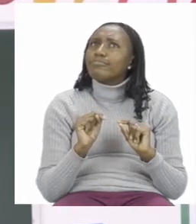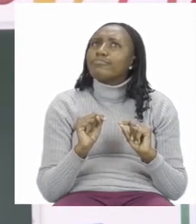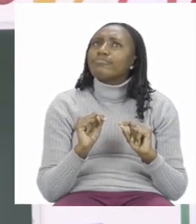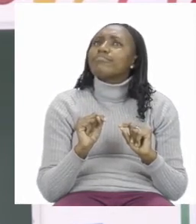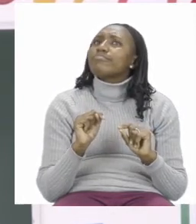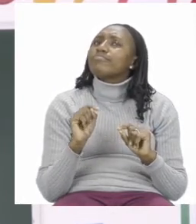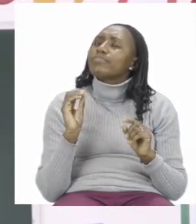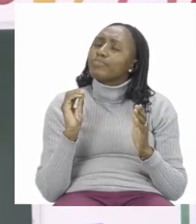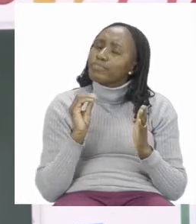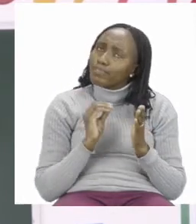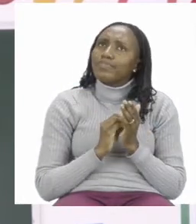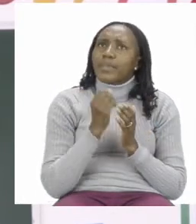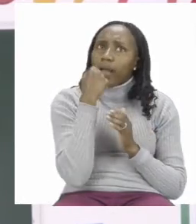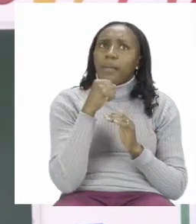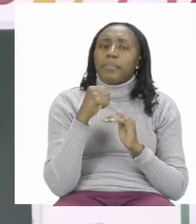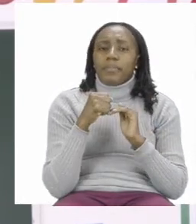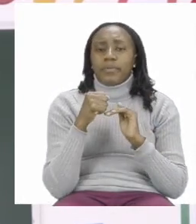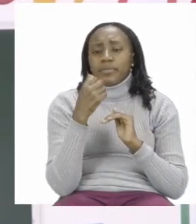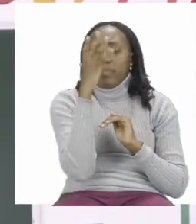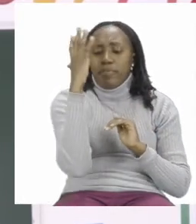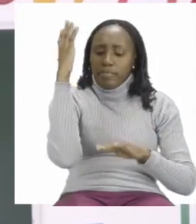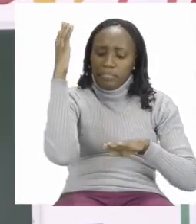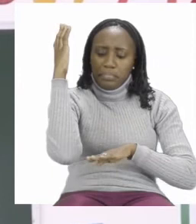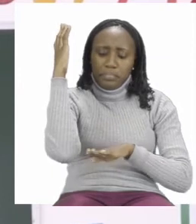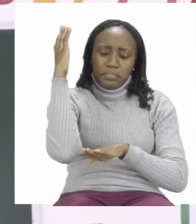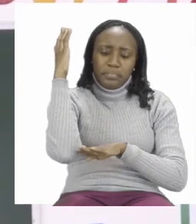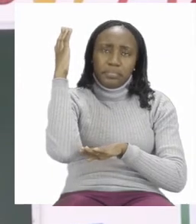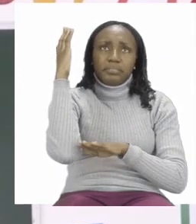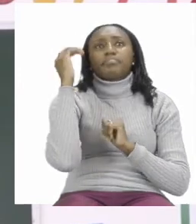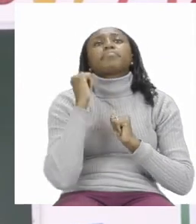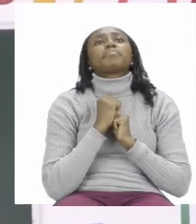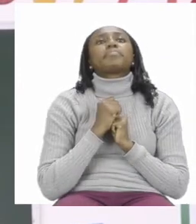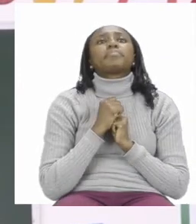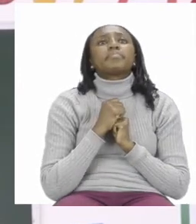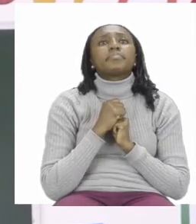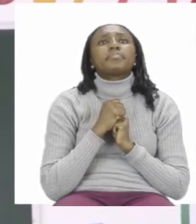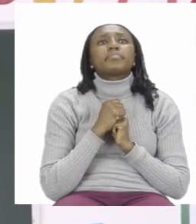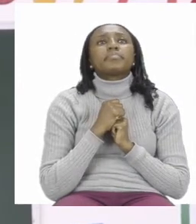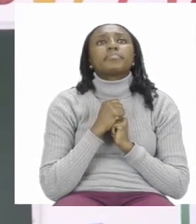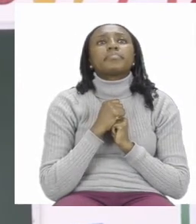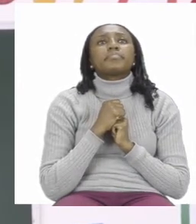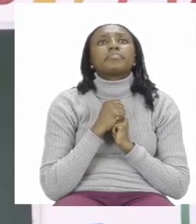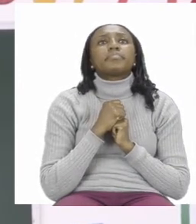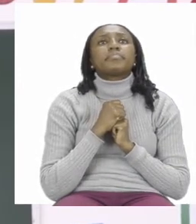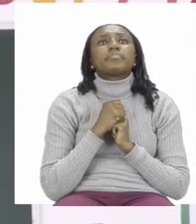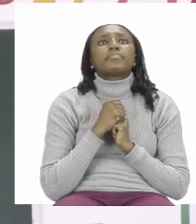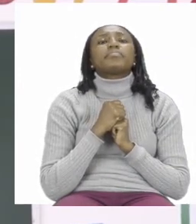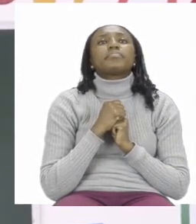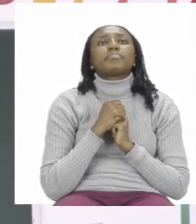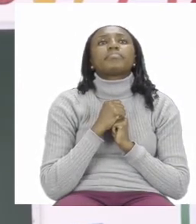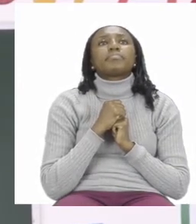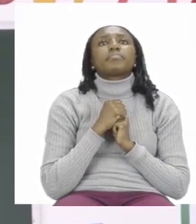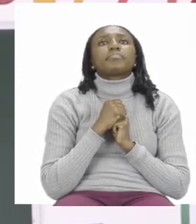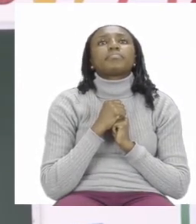apple below the tree. So if it is below the tree, prepositions,